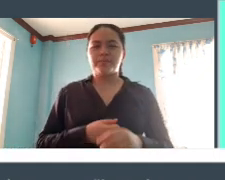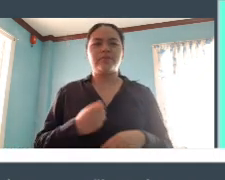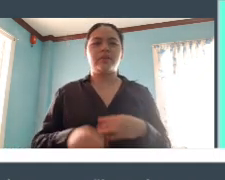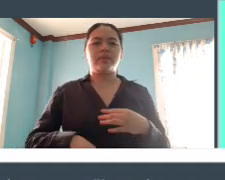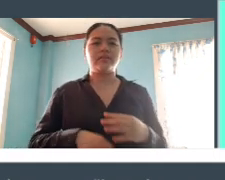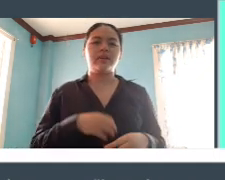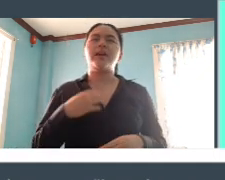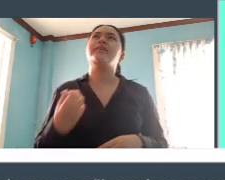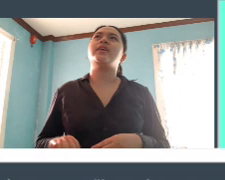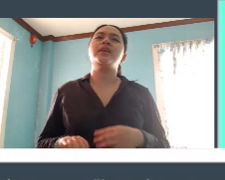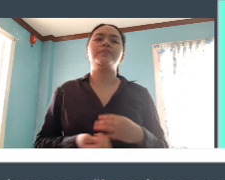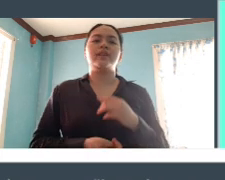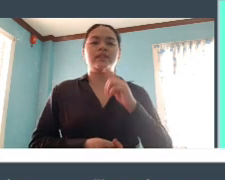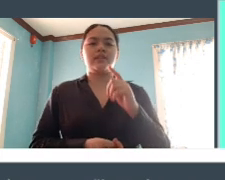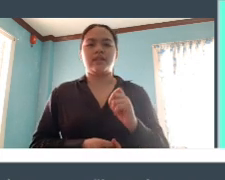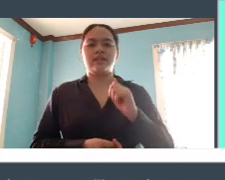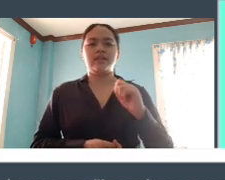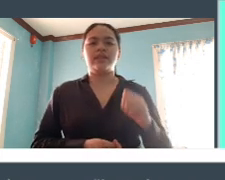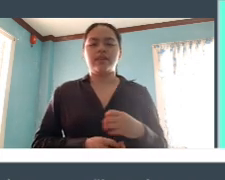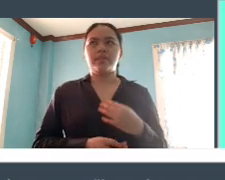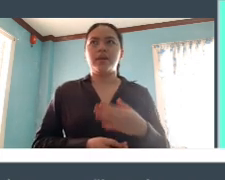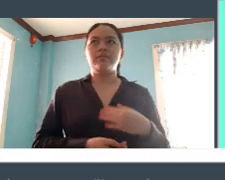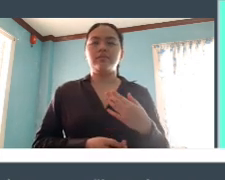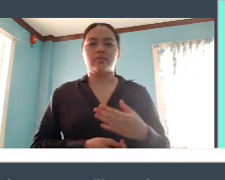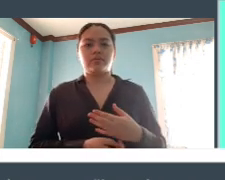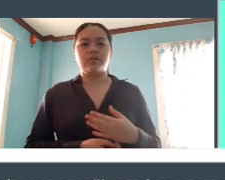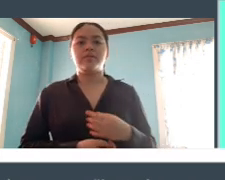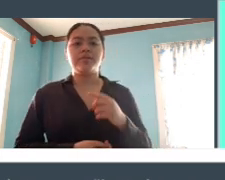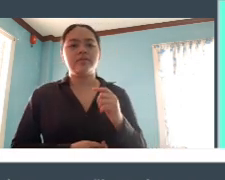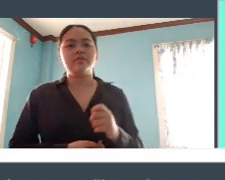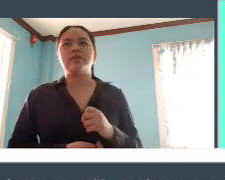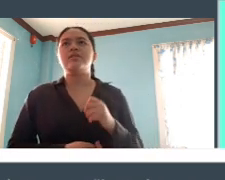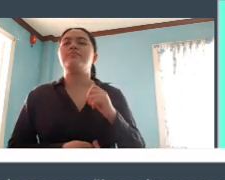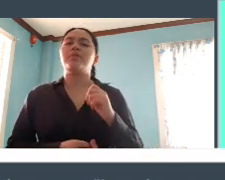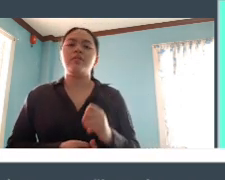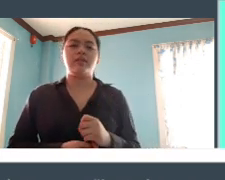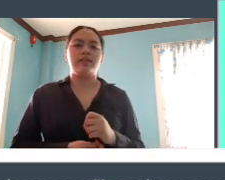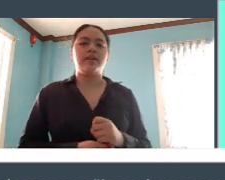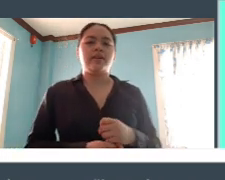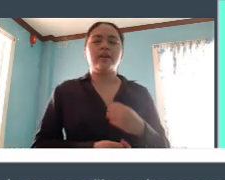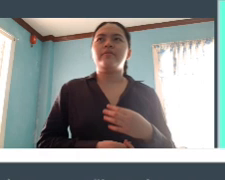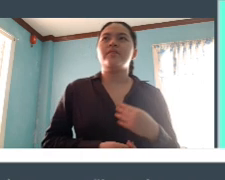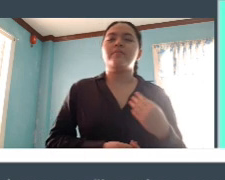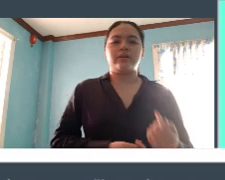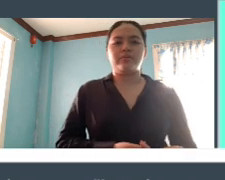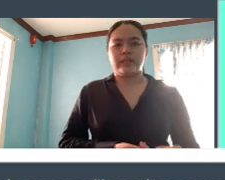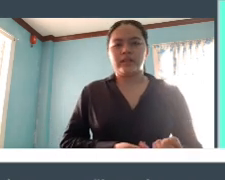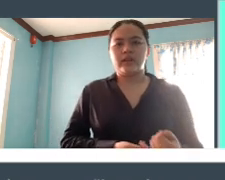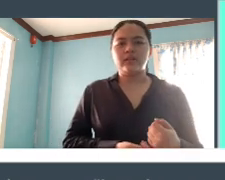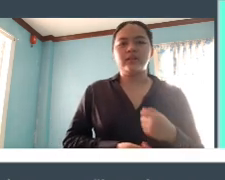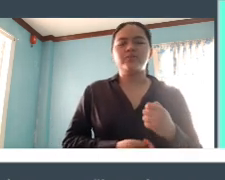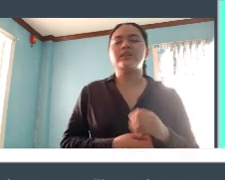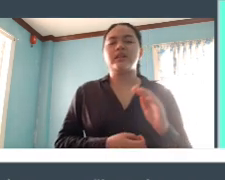cone protects and keeps the seeds. The male cone produces pollen carried by